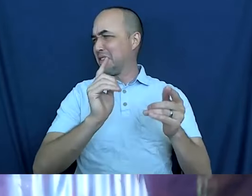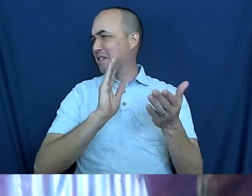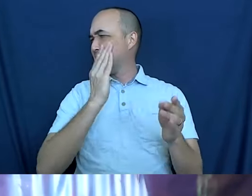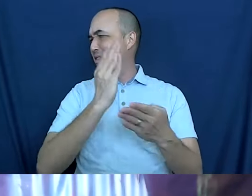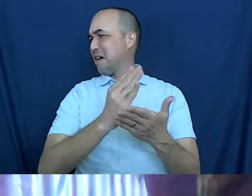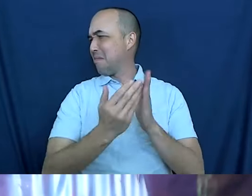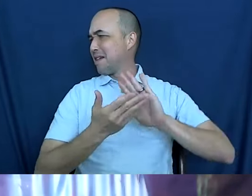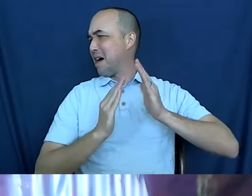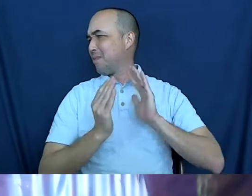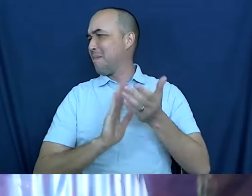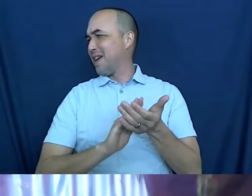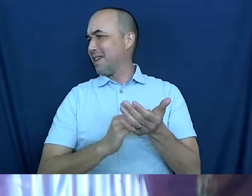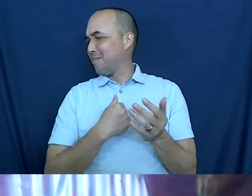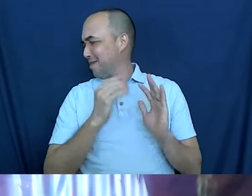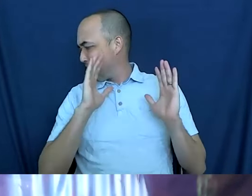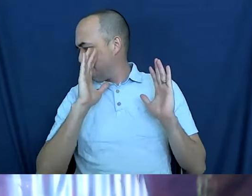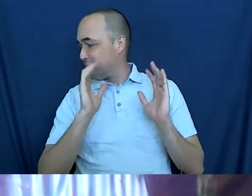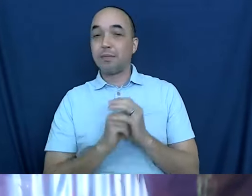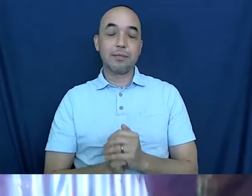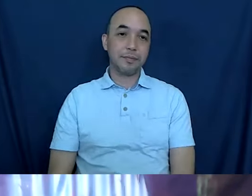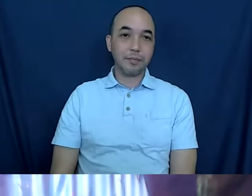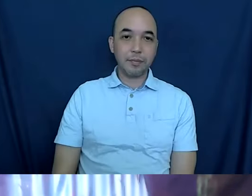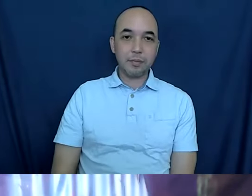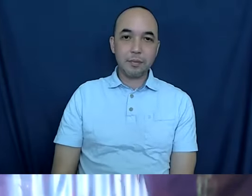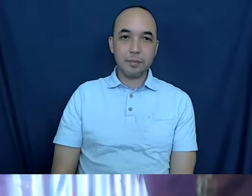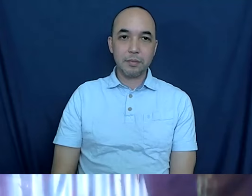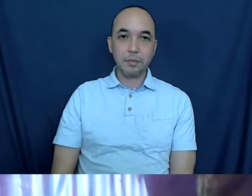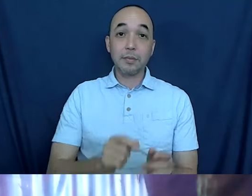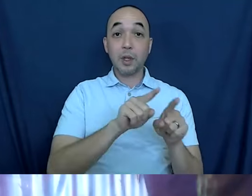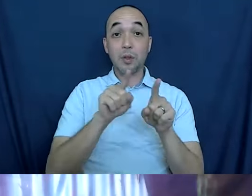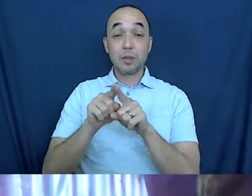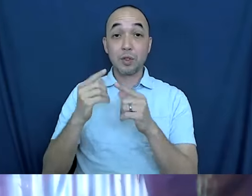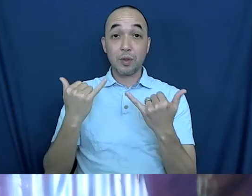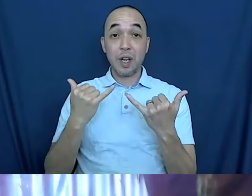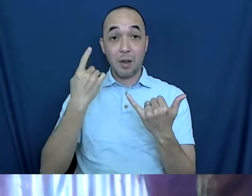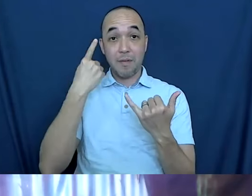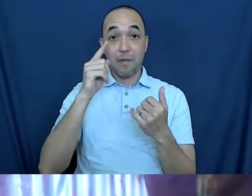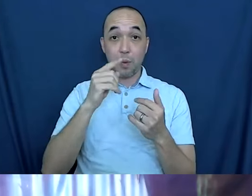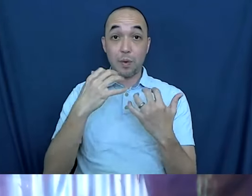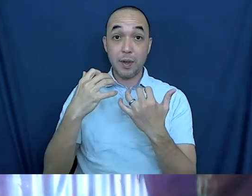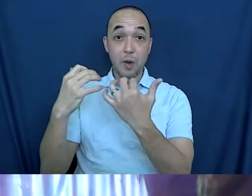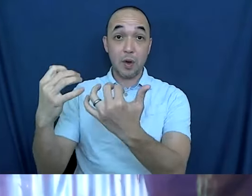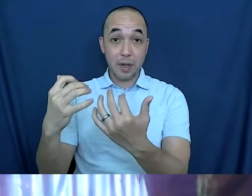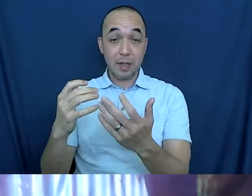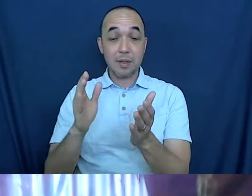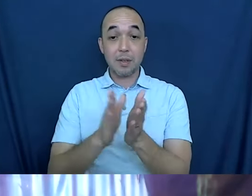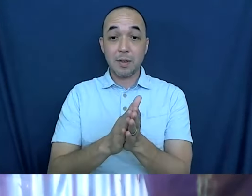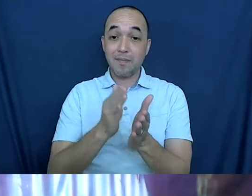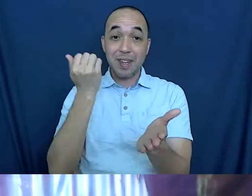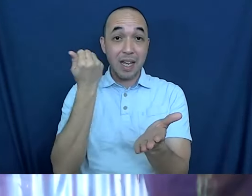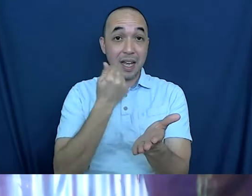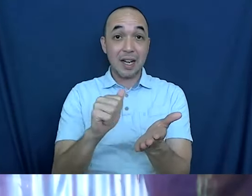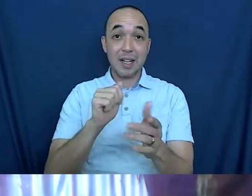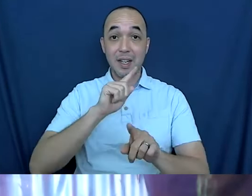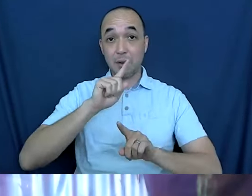know, no more of this. Well, we can also just to the audience here, I want to extend, if you have any questions